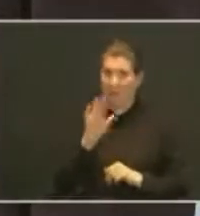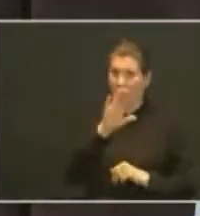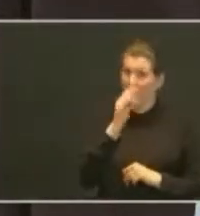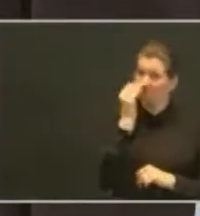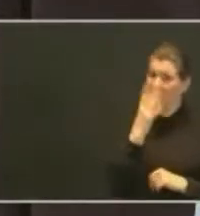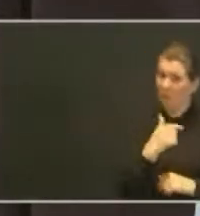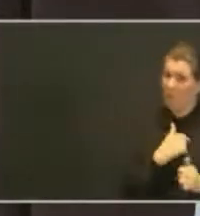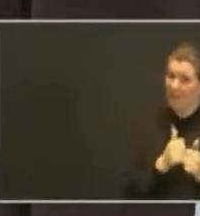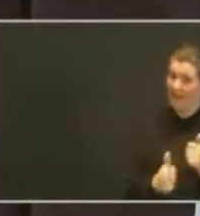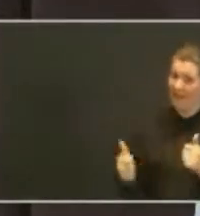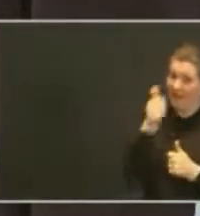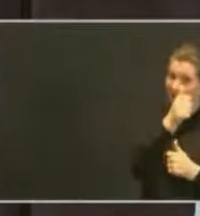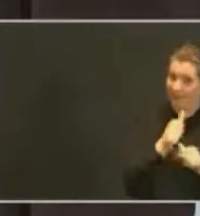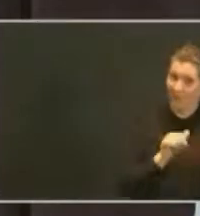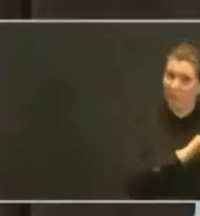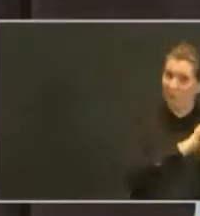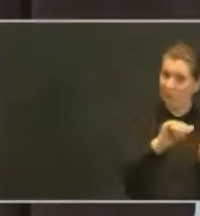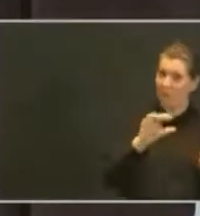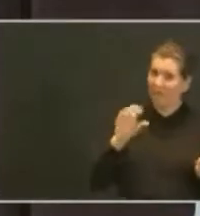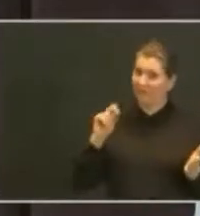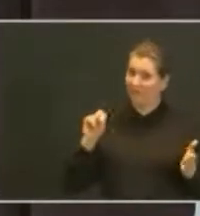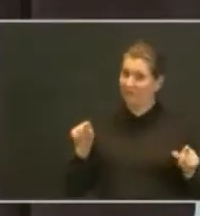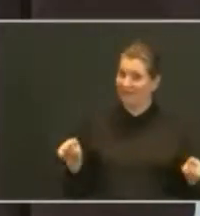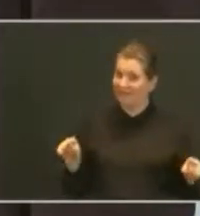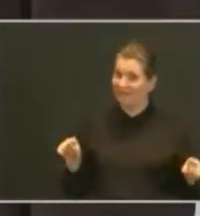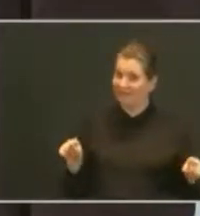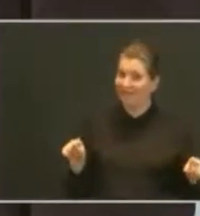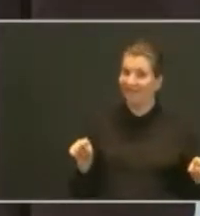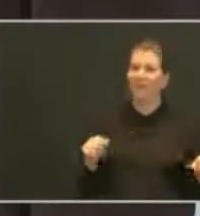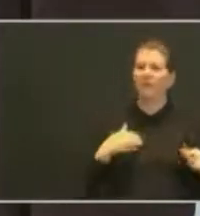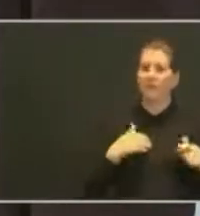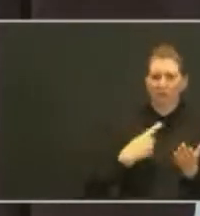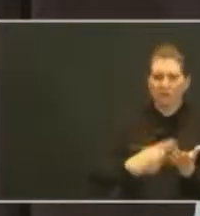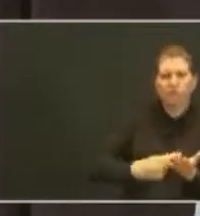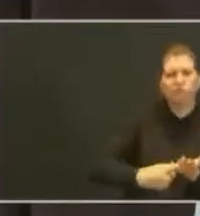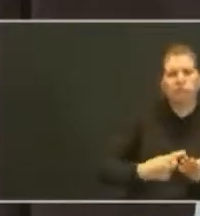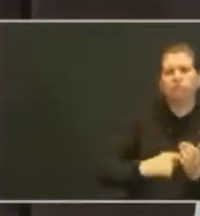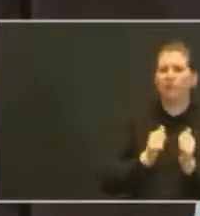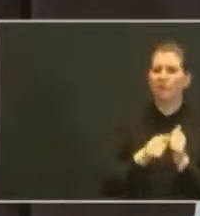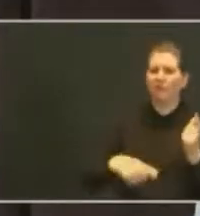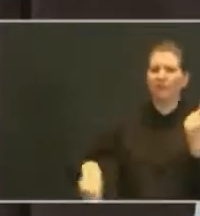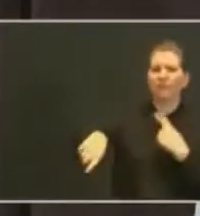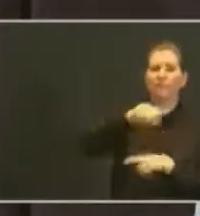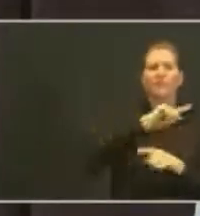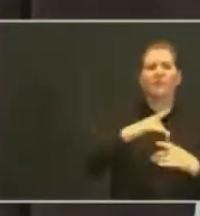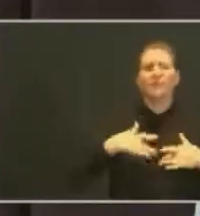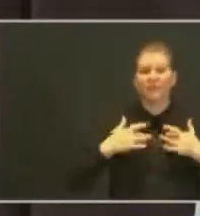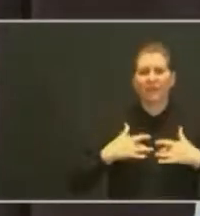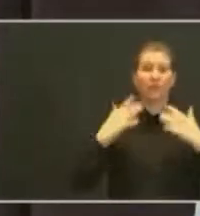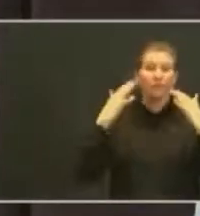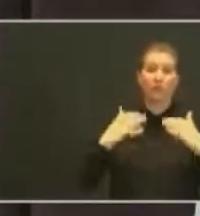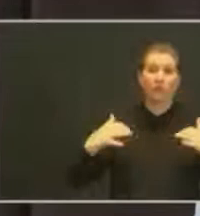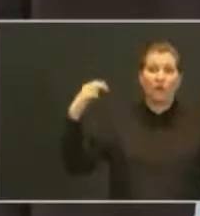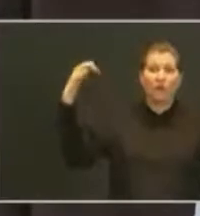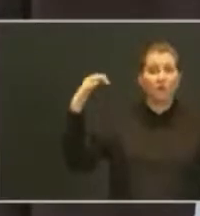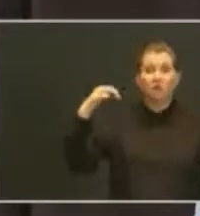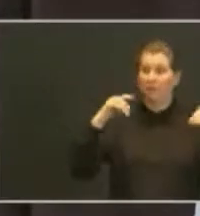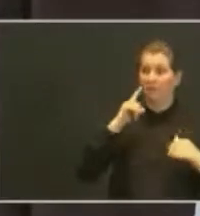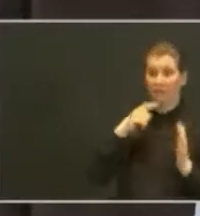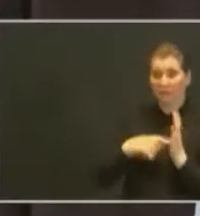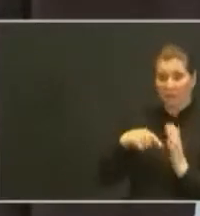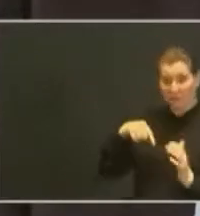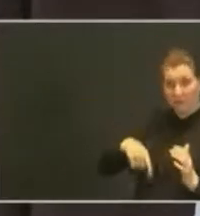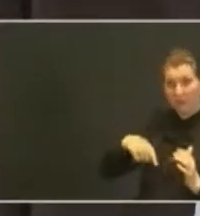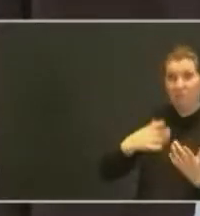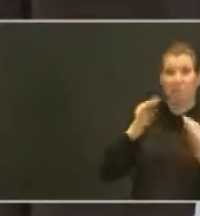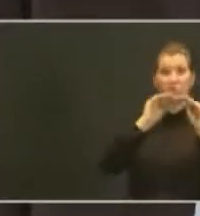had dialogue with event professionals and with venues of assembly, meaning auditoriums like this one and other arts centers. As